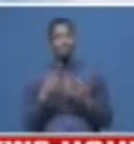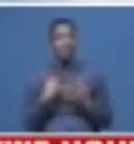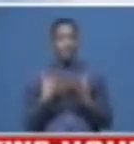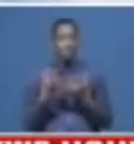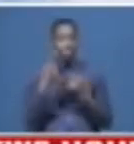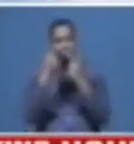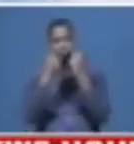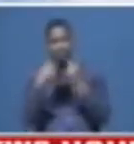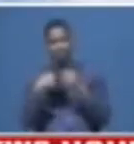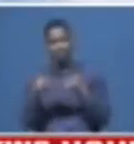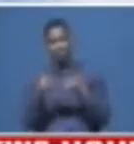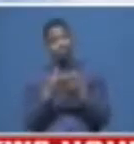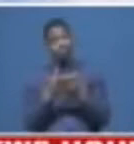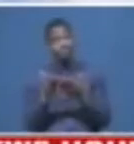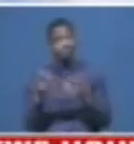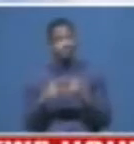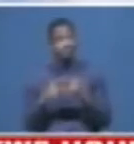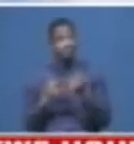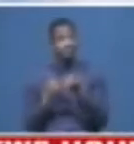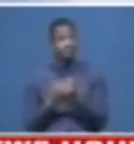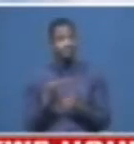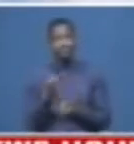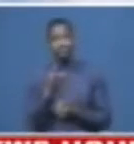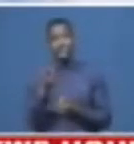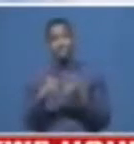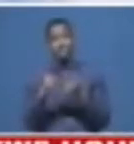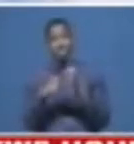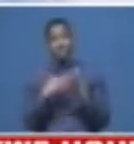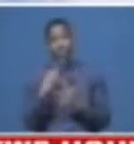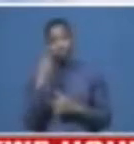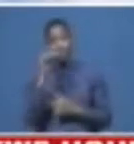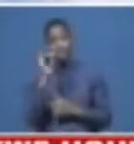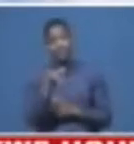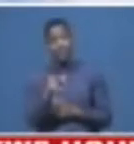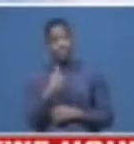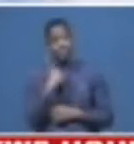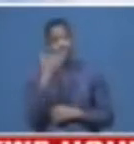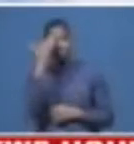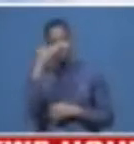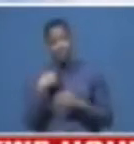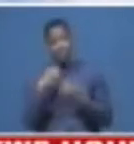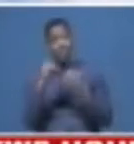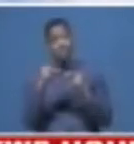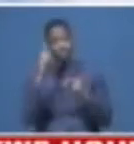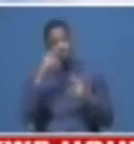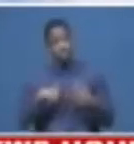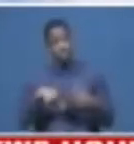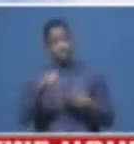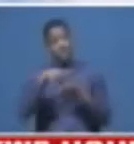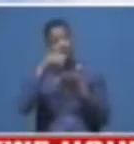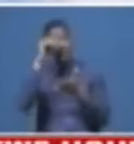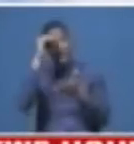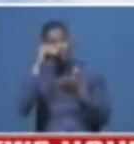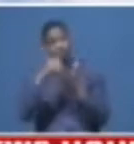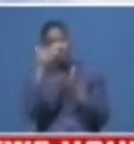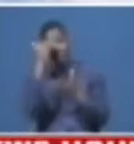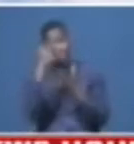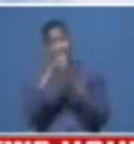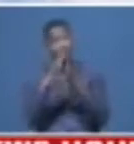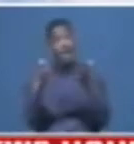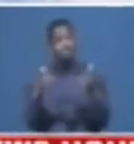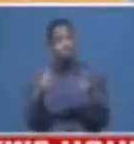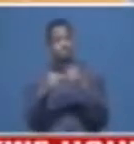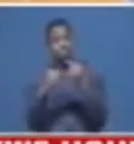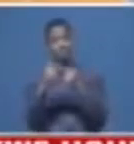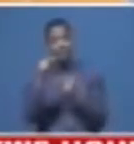wondering what I can do to help. So once I see this and I know there are opportunities for you to learn and then to know more